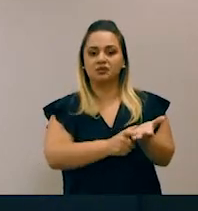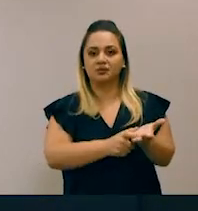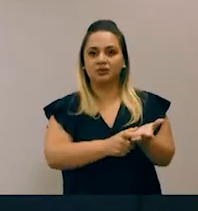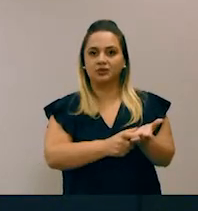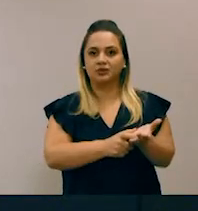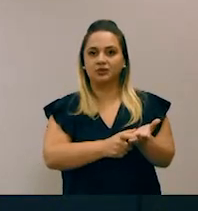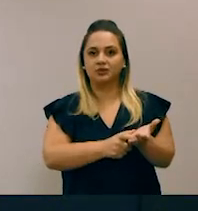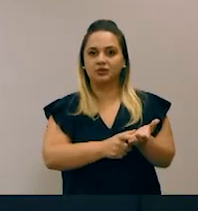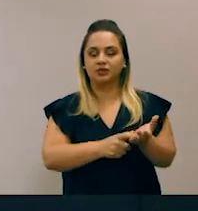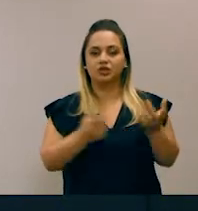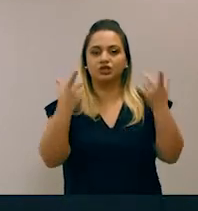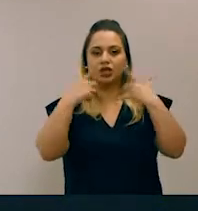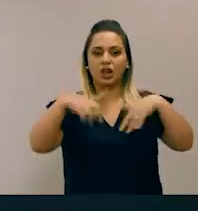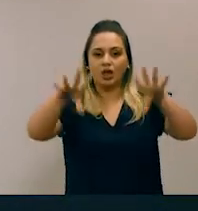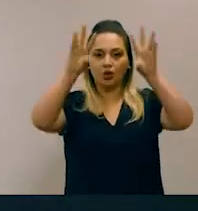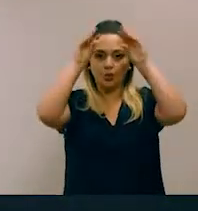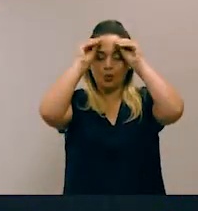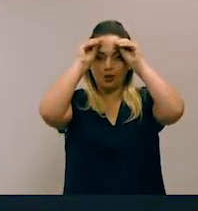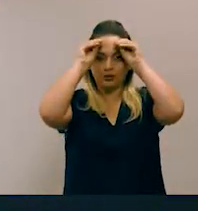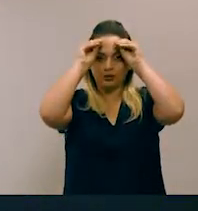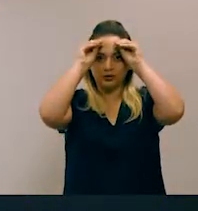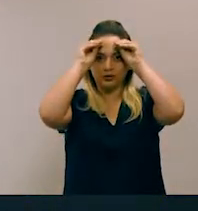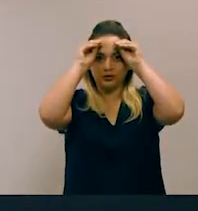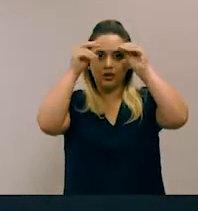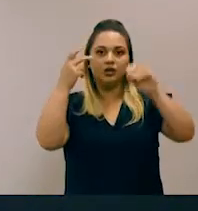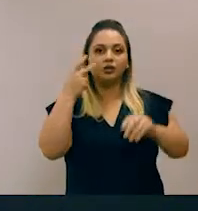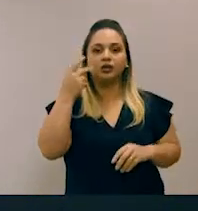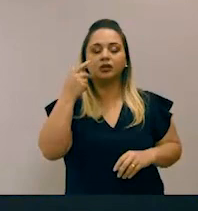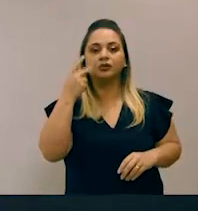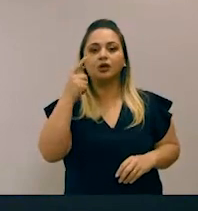to your workshop. Okay, this is.